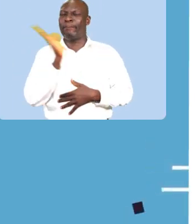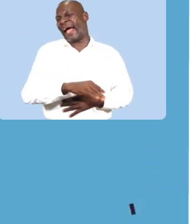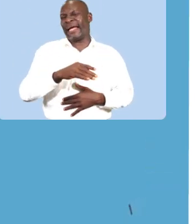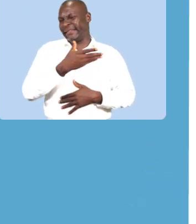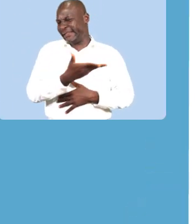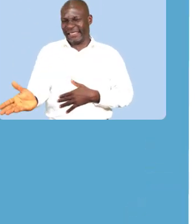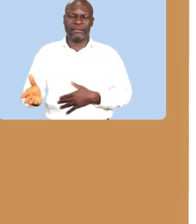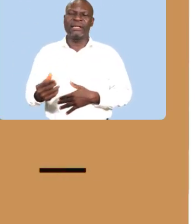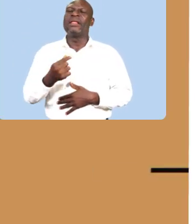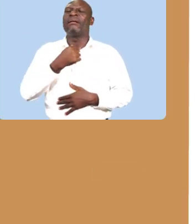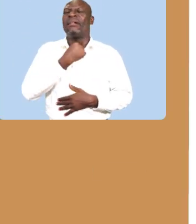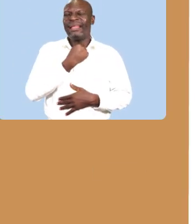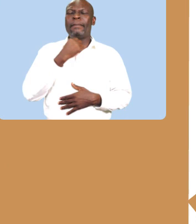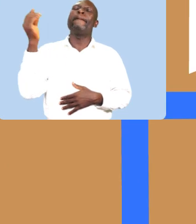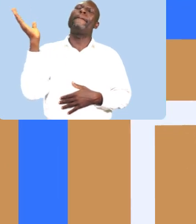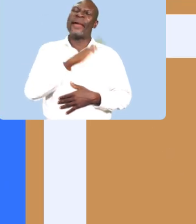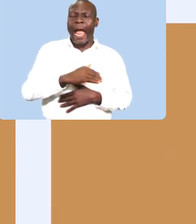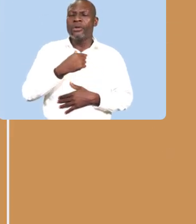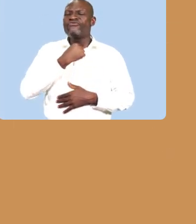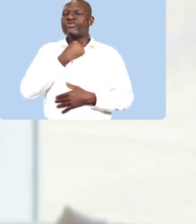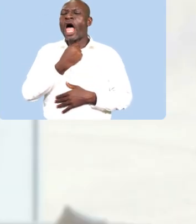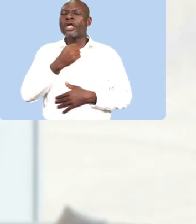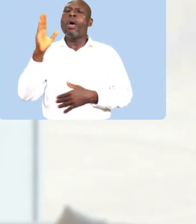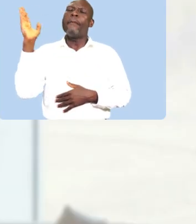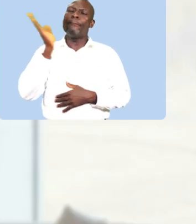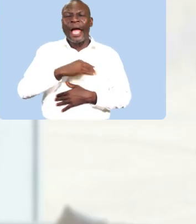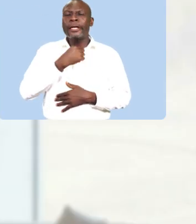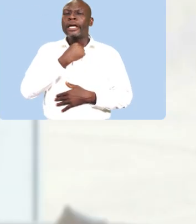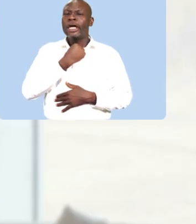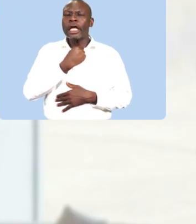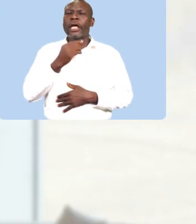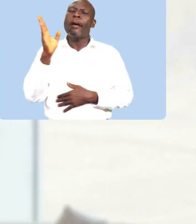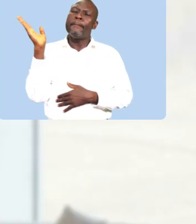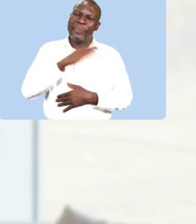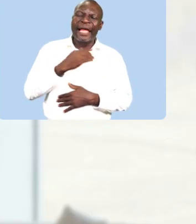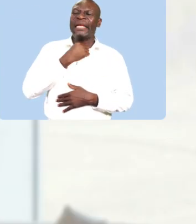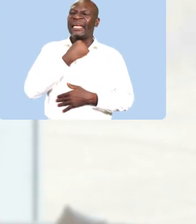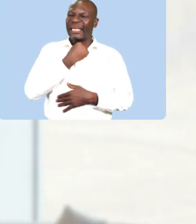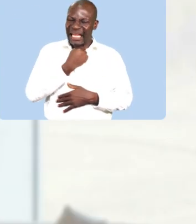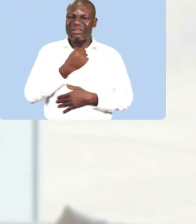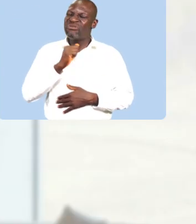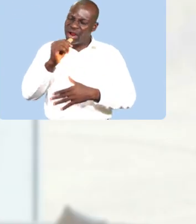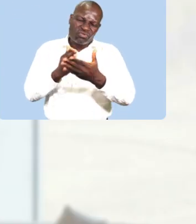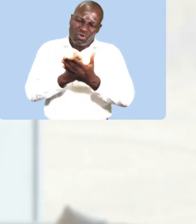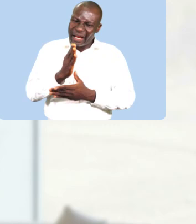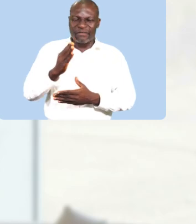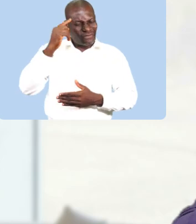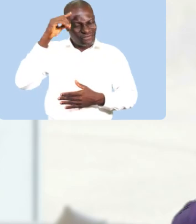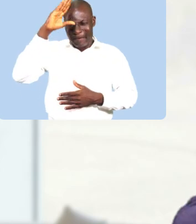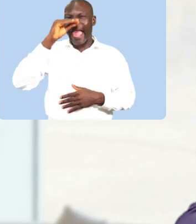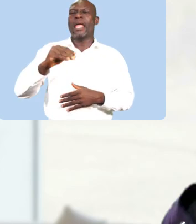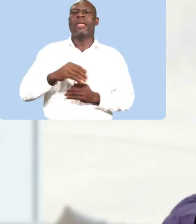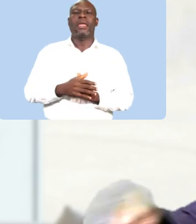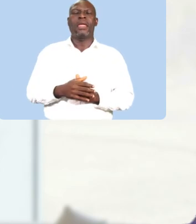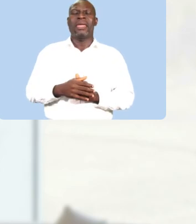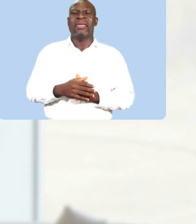Akono boni, akono tantain. Akono, enyema sabi inipa. This is